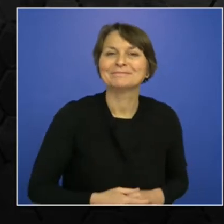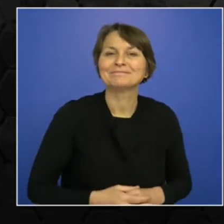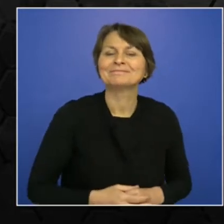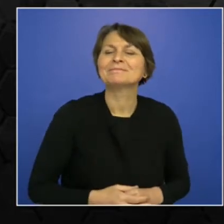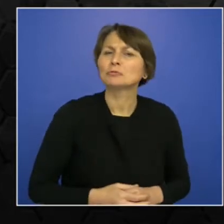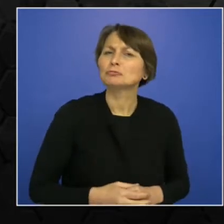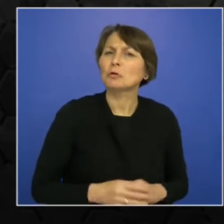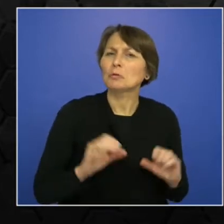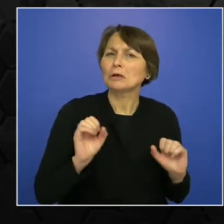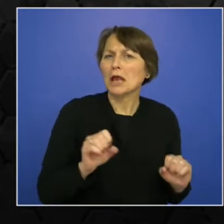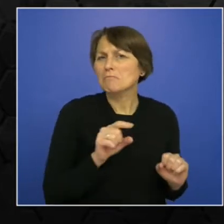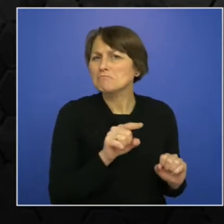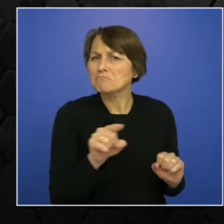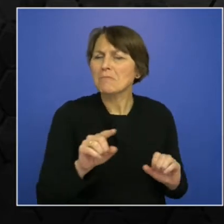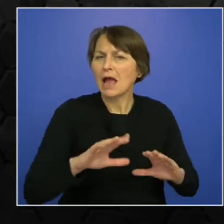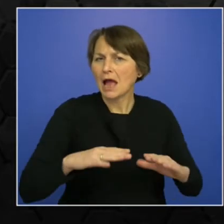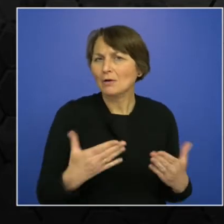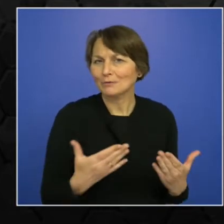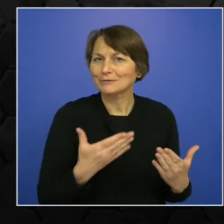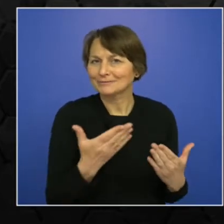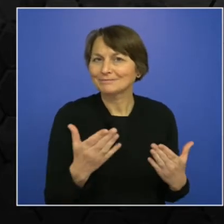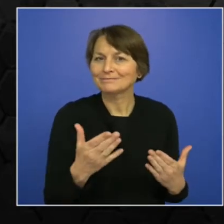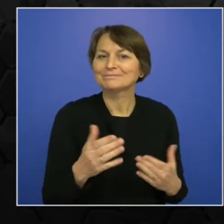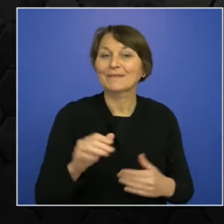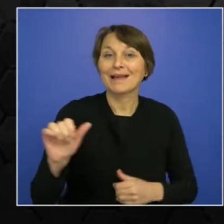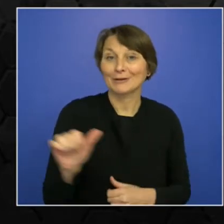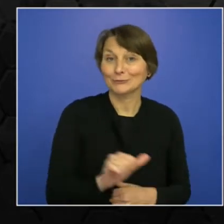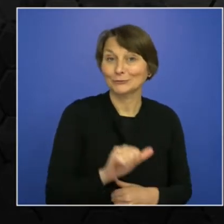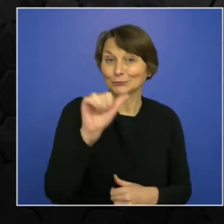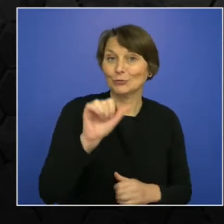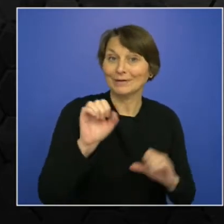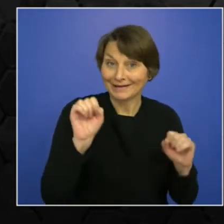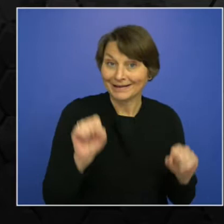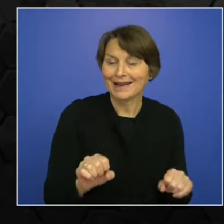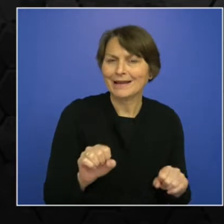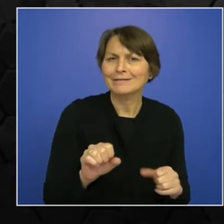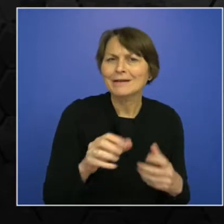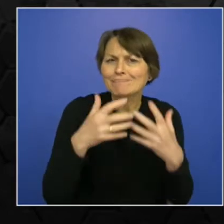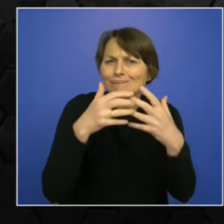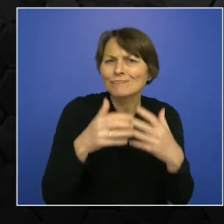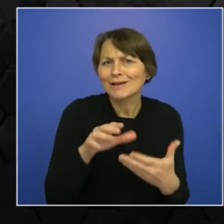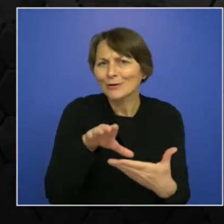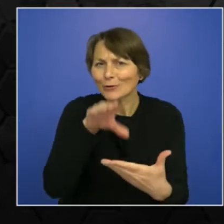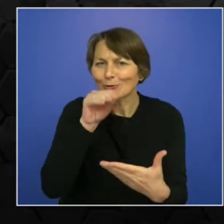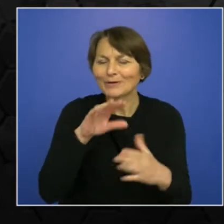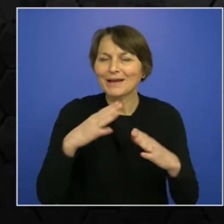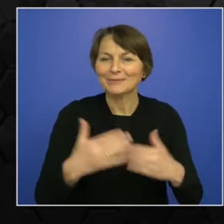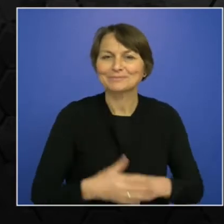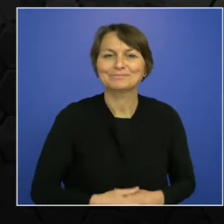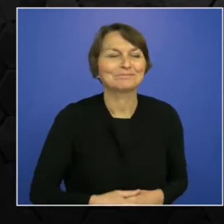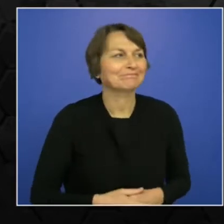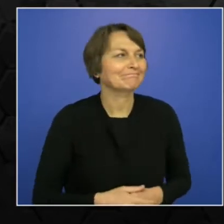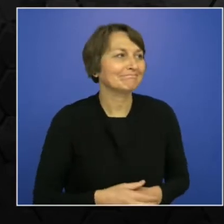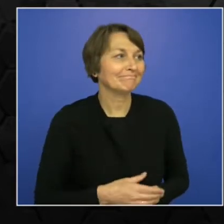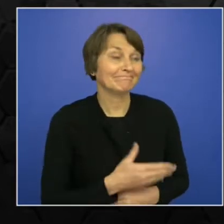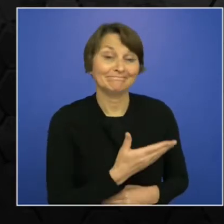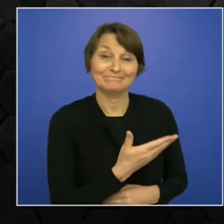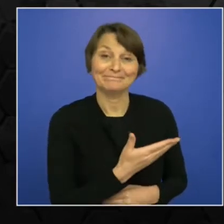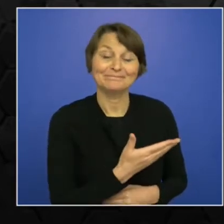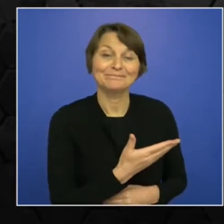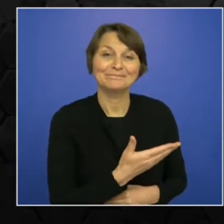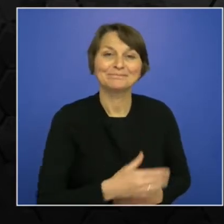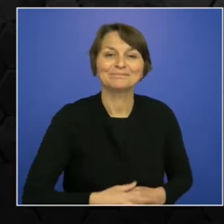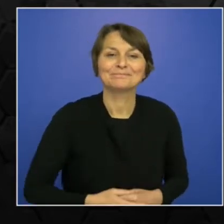with machine learning on Azure. So let's get started with introduction to artificial intelligence.